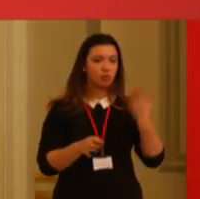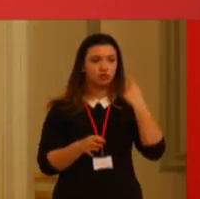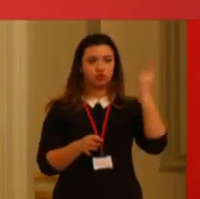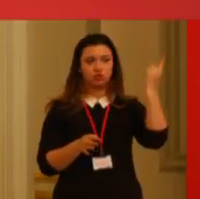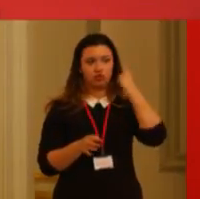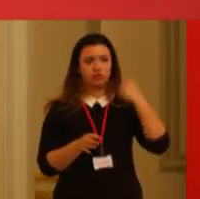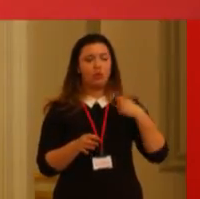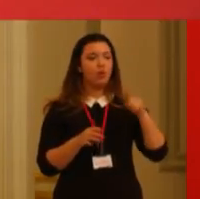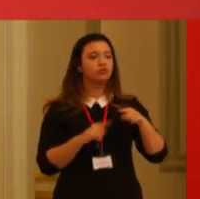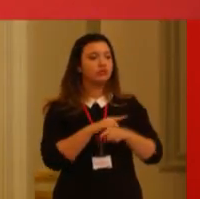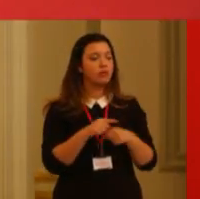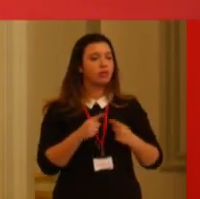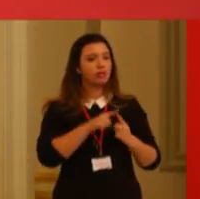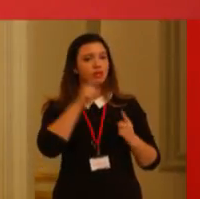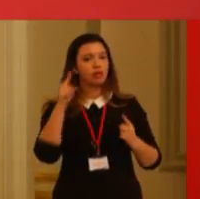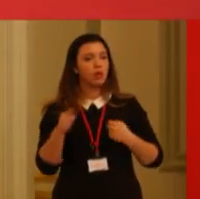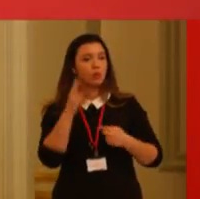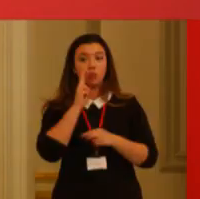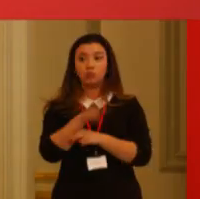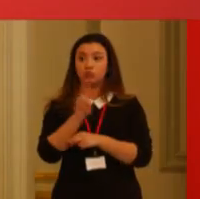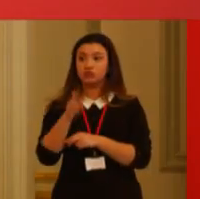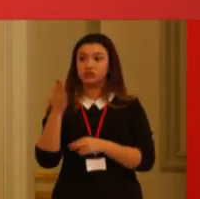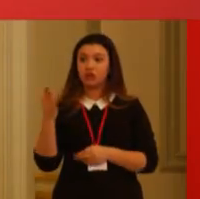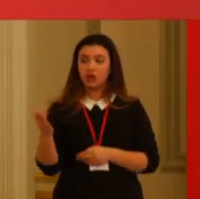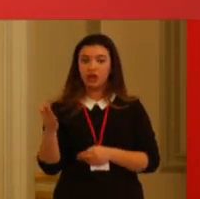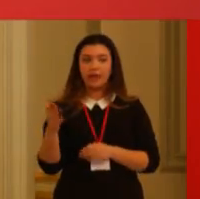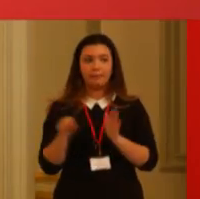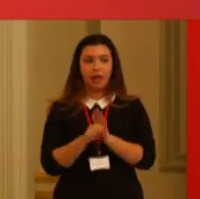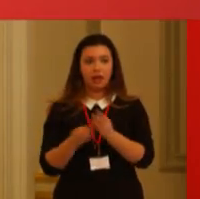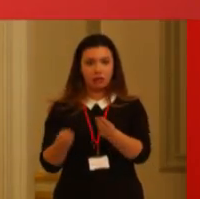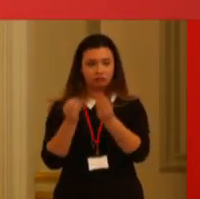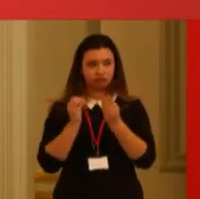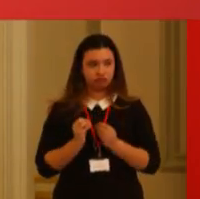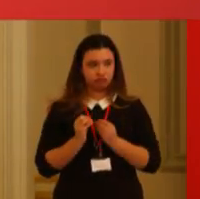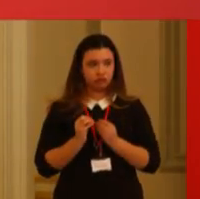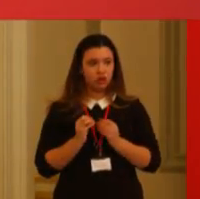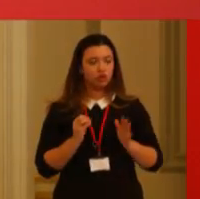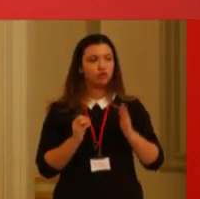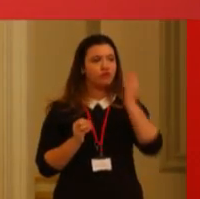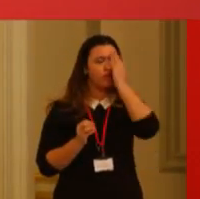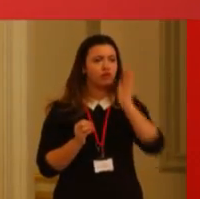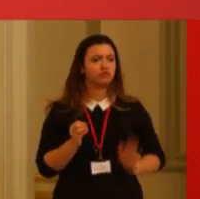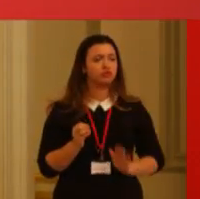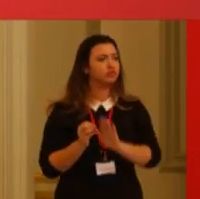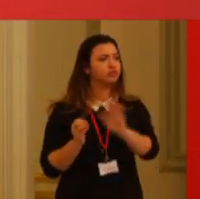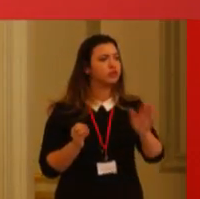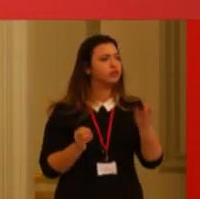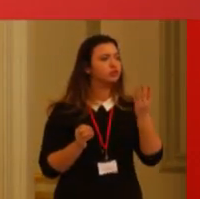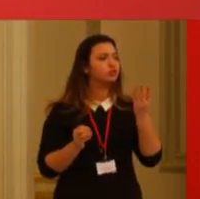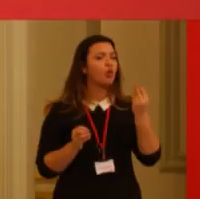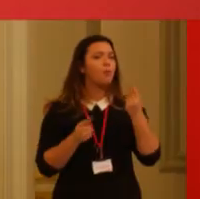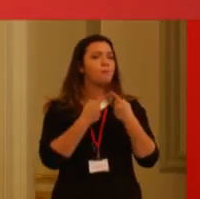and painting. And you can't imagine how thrilled. You've got a museum giving out certificates to kids from